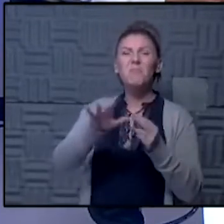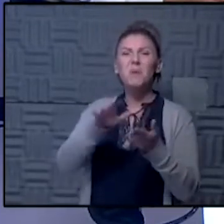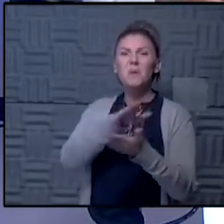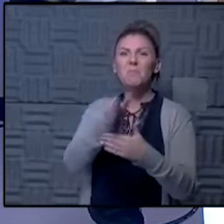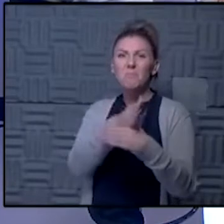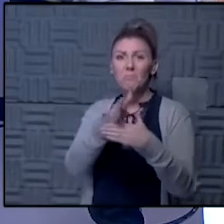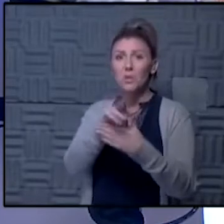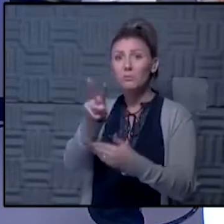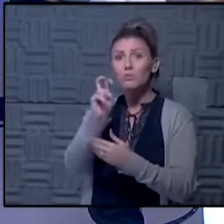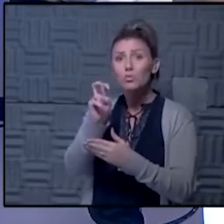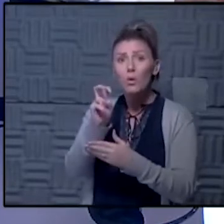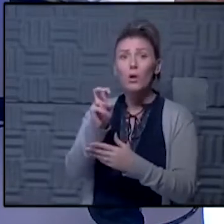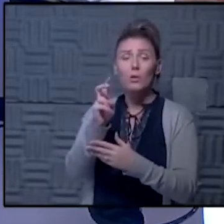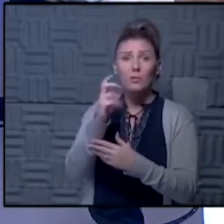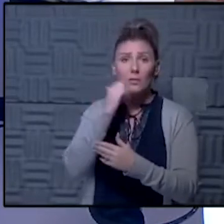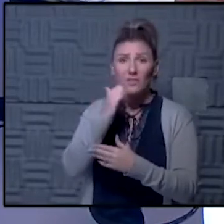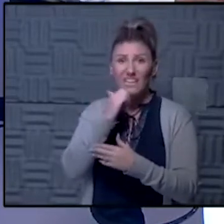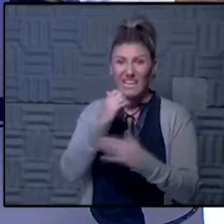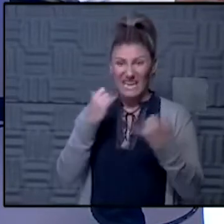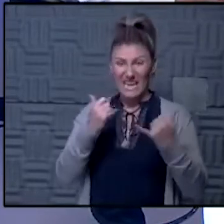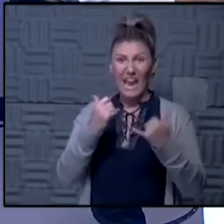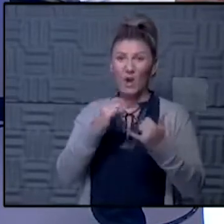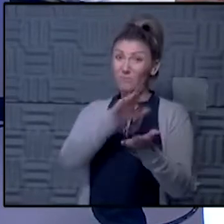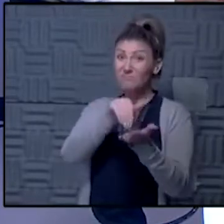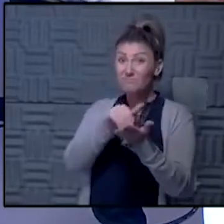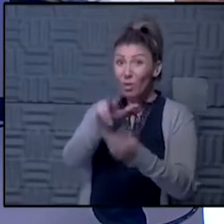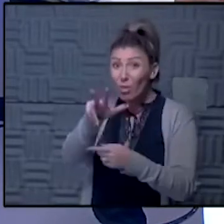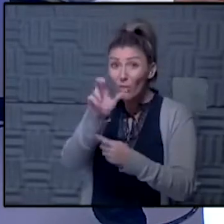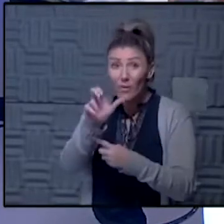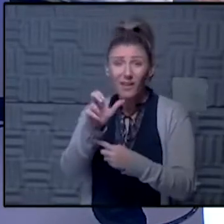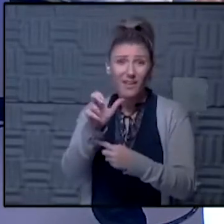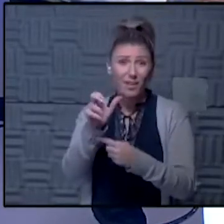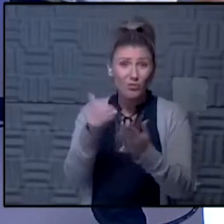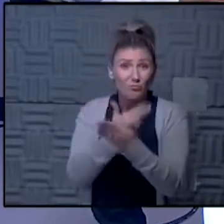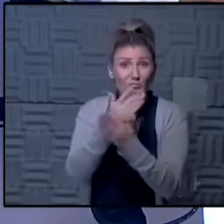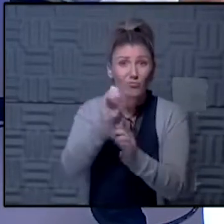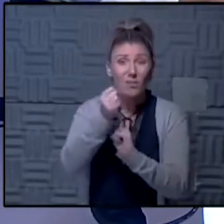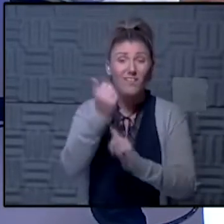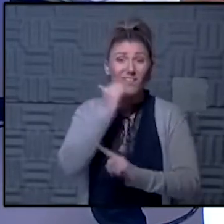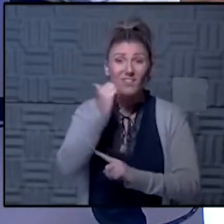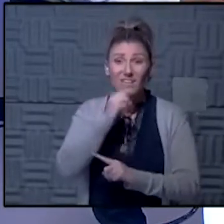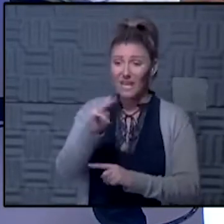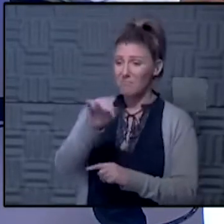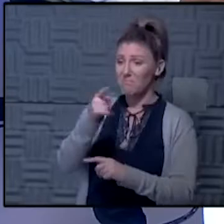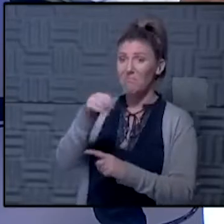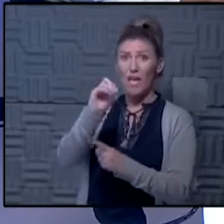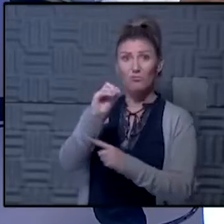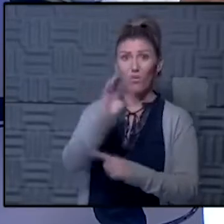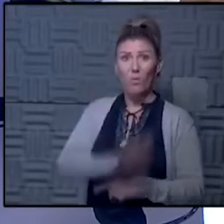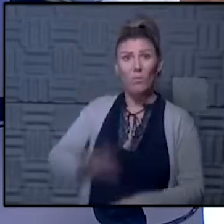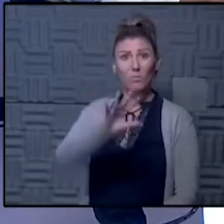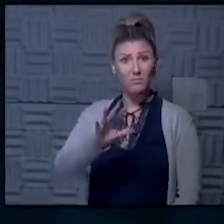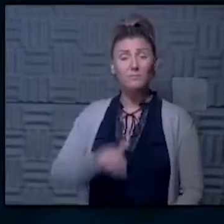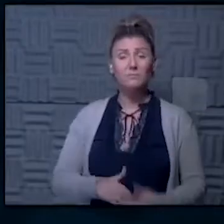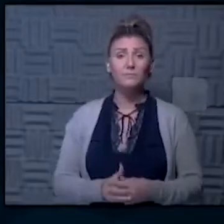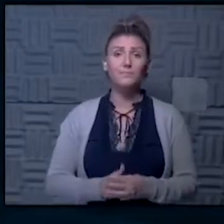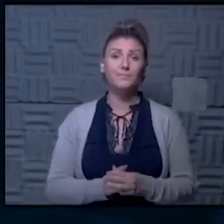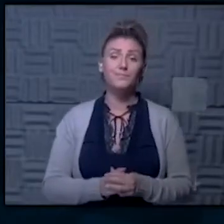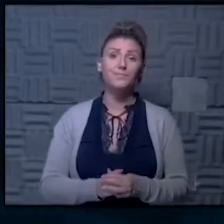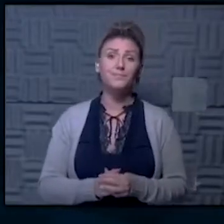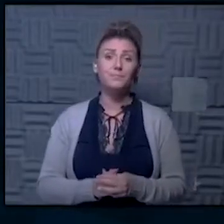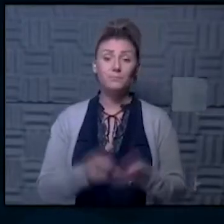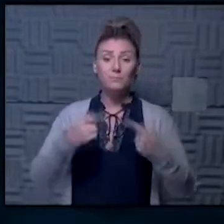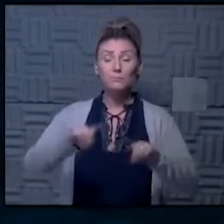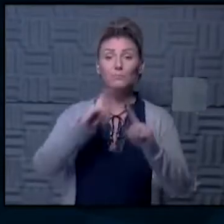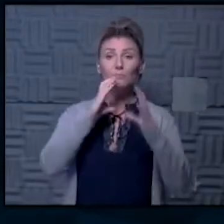cases per day. Now we're kind of pushing up into the mid-300s of new cases per day in the metro area. I think, you know, in the